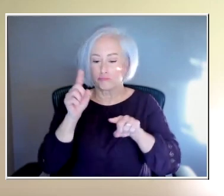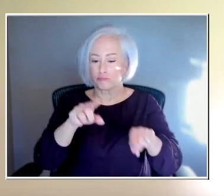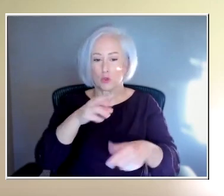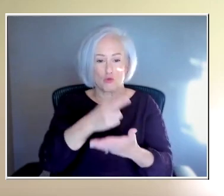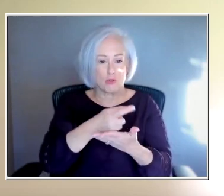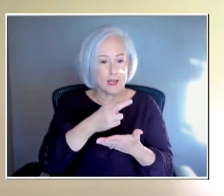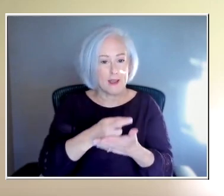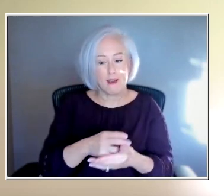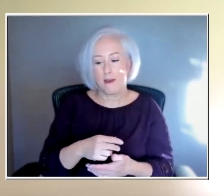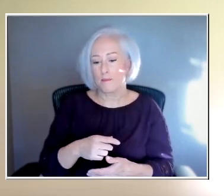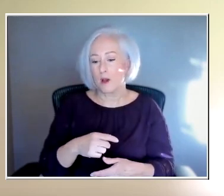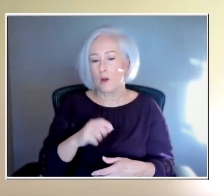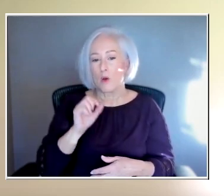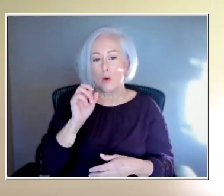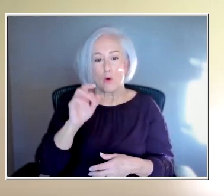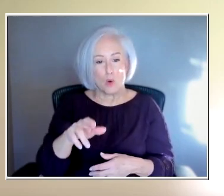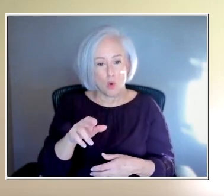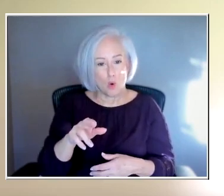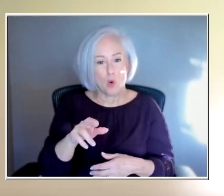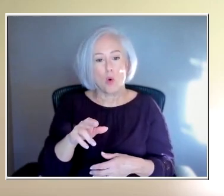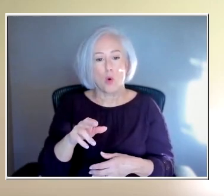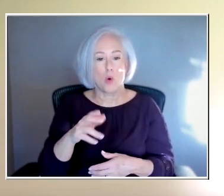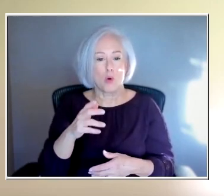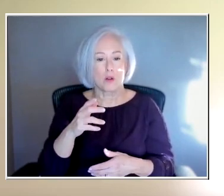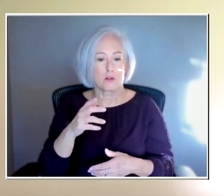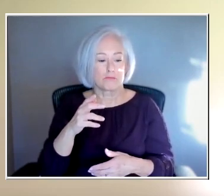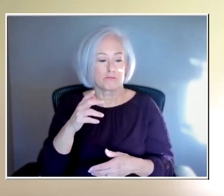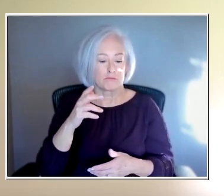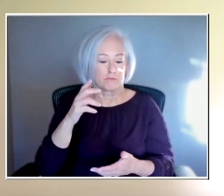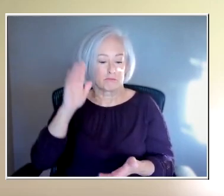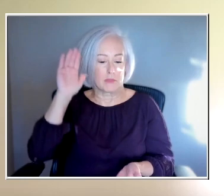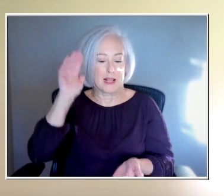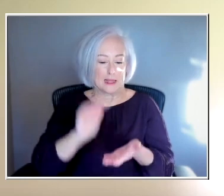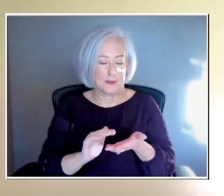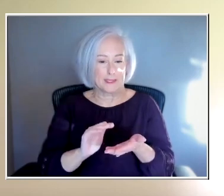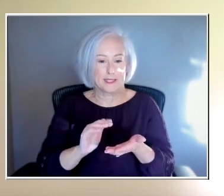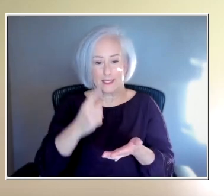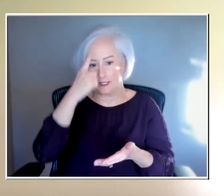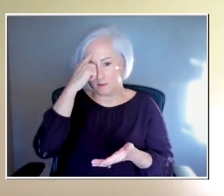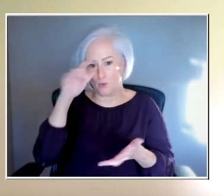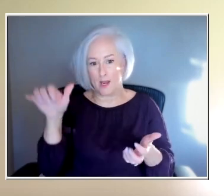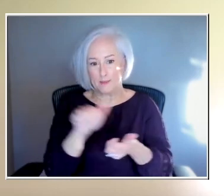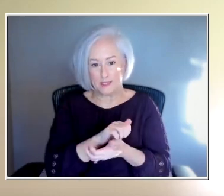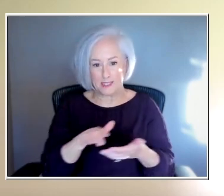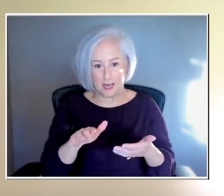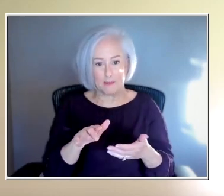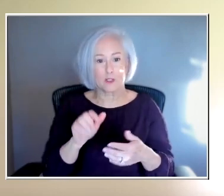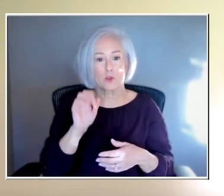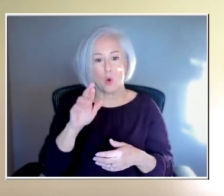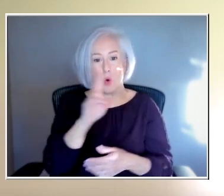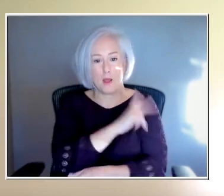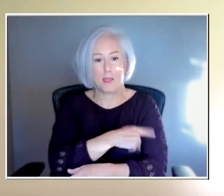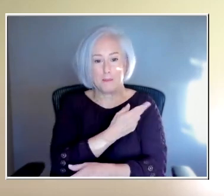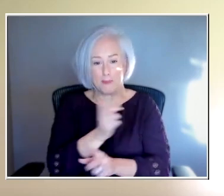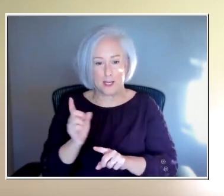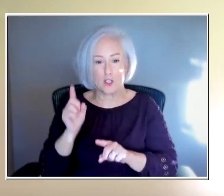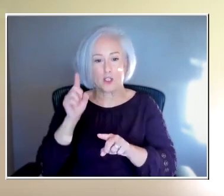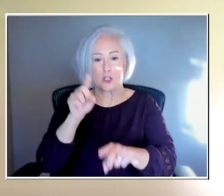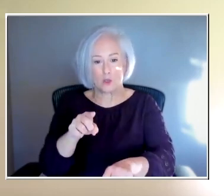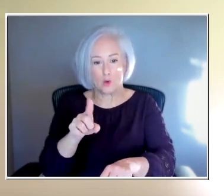like a devastating brain damage and having patient go to long-term care facility where they spend rest of their